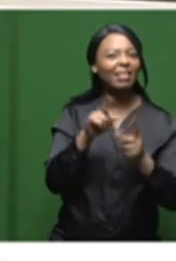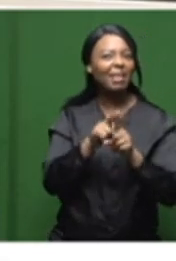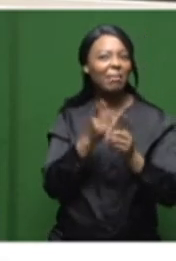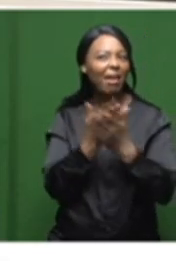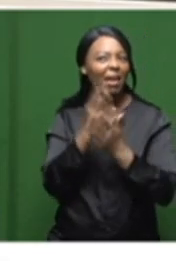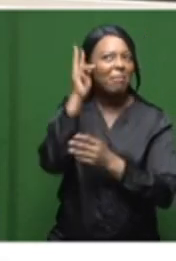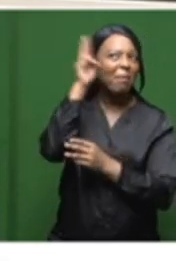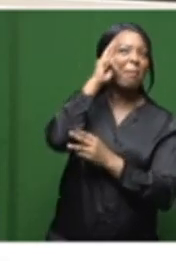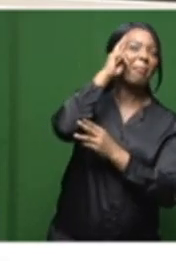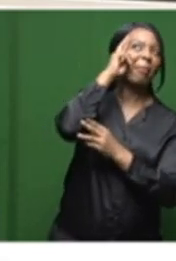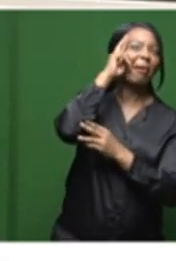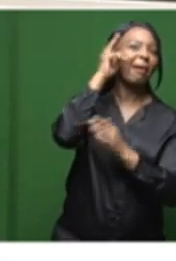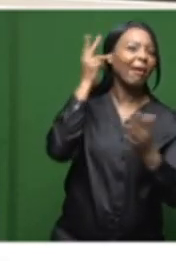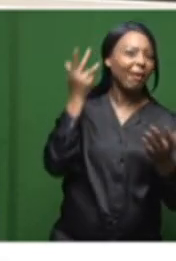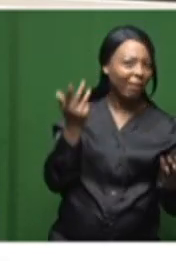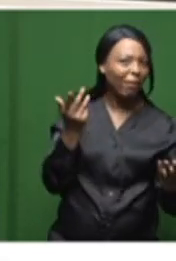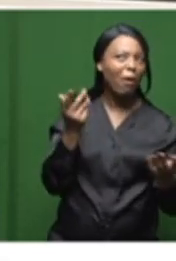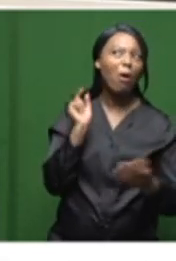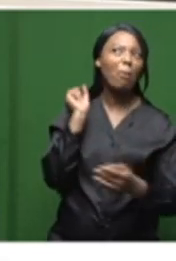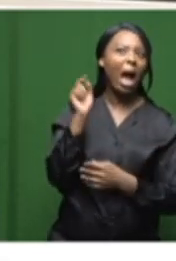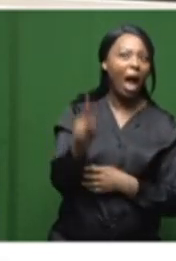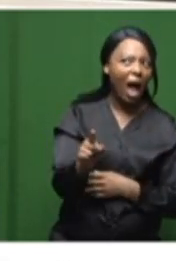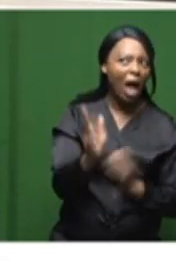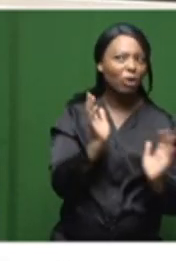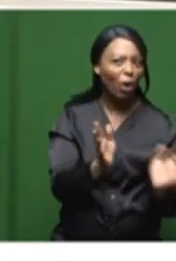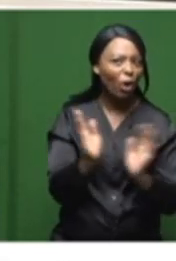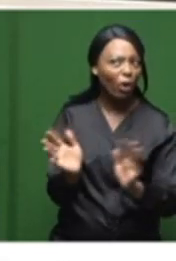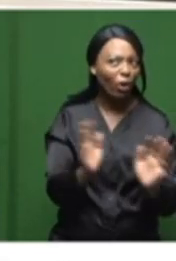and ensuring that we